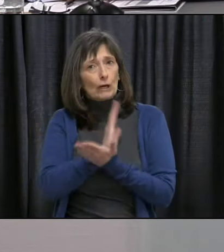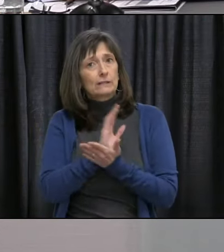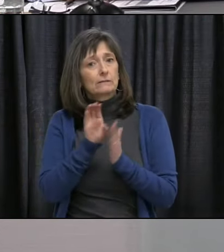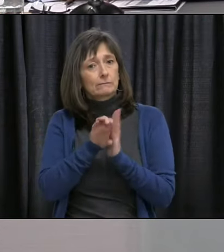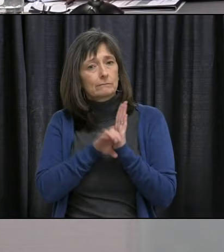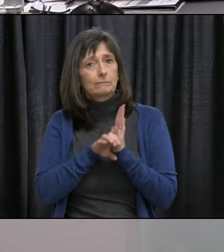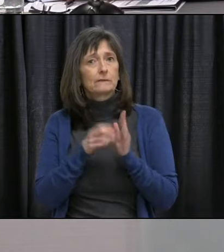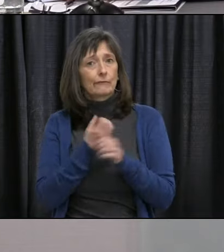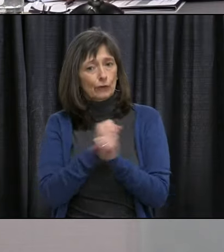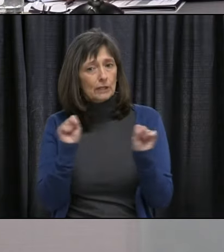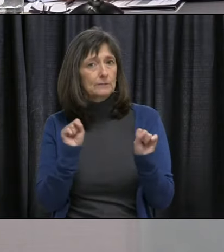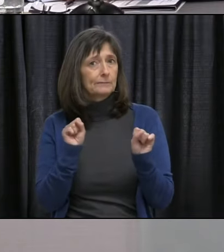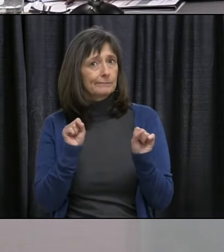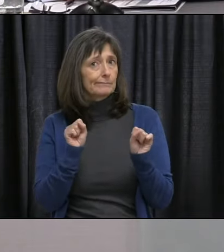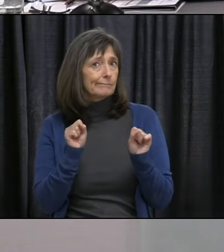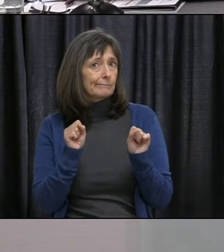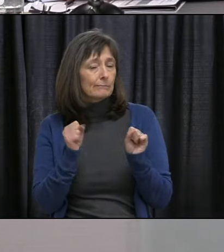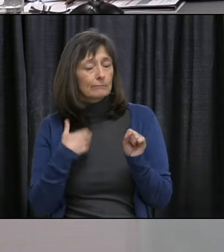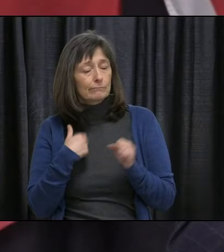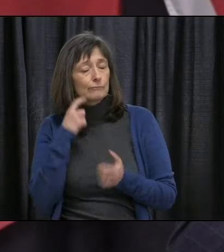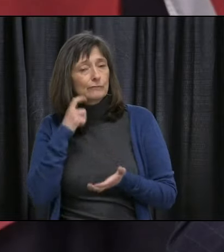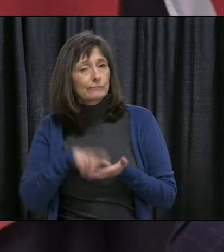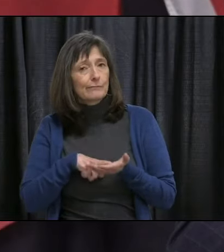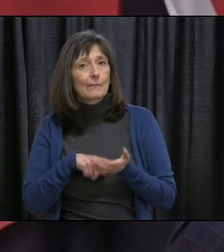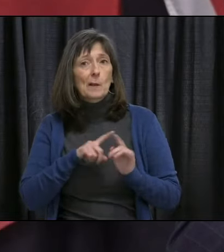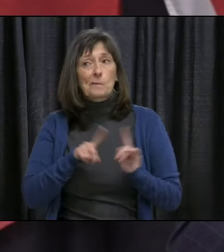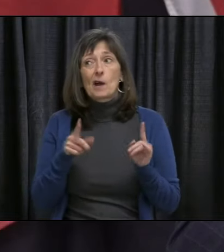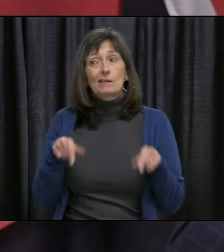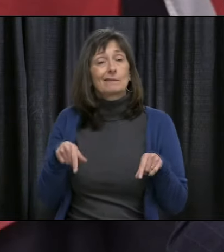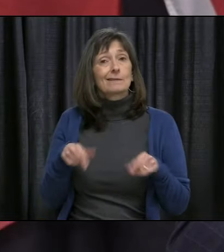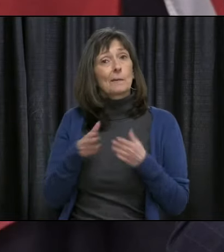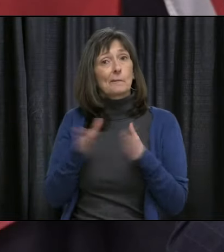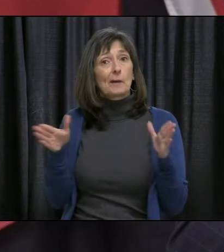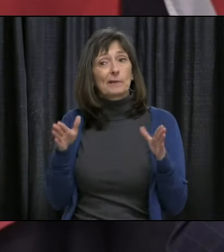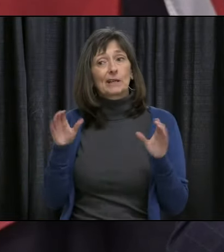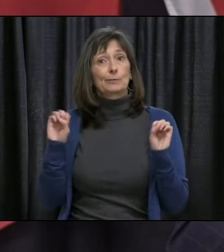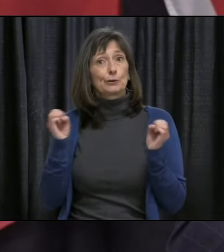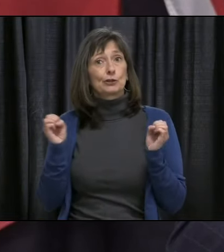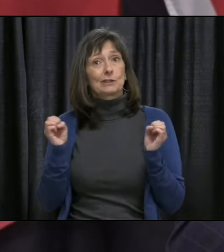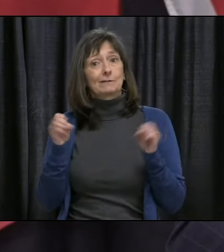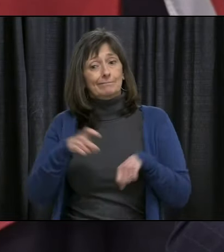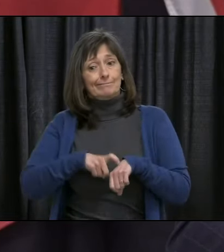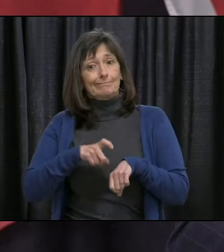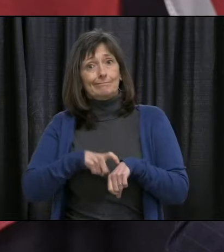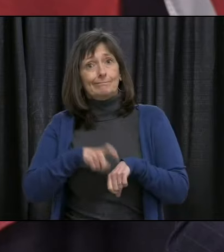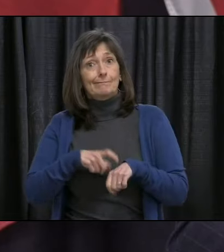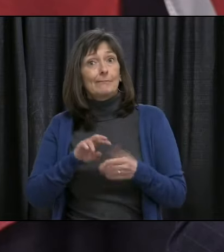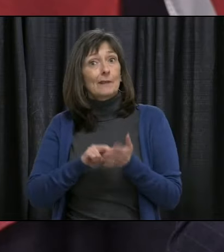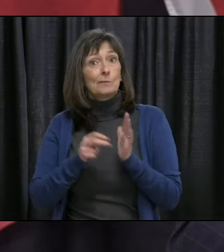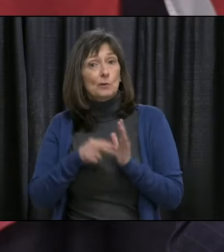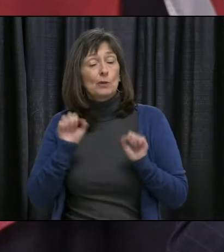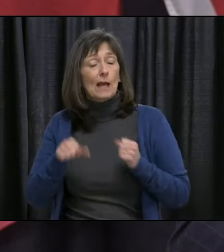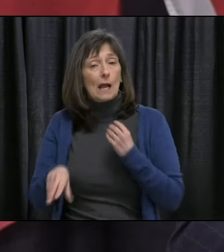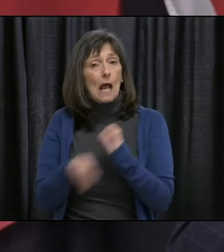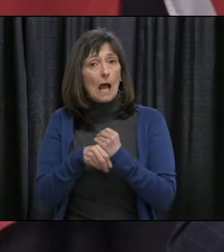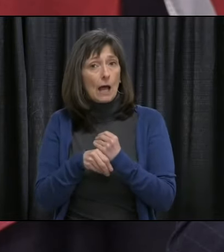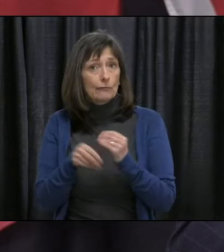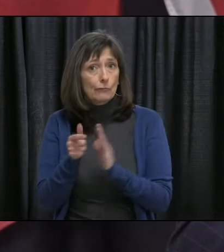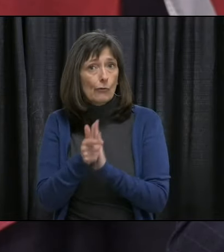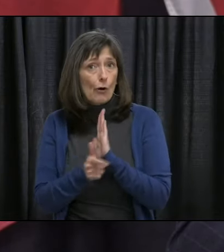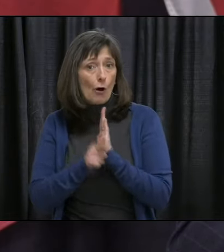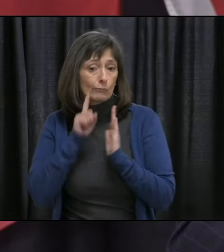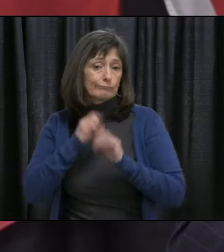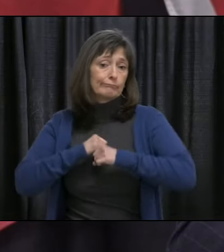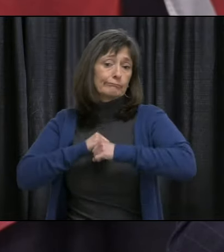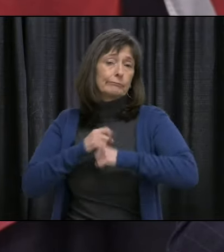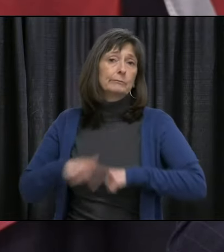we are in a public health state of emergency at this point, of recognizing that there are steps that you could take to